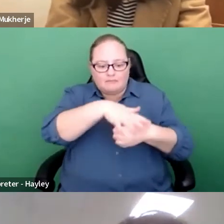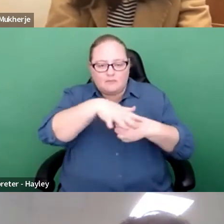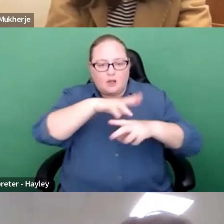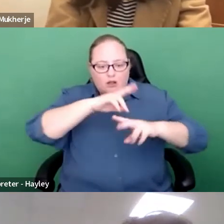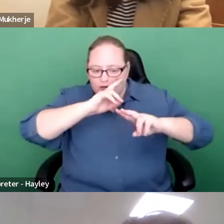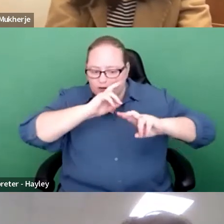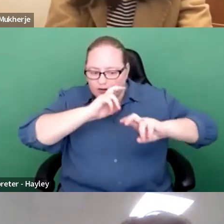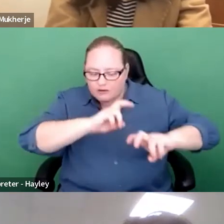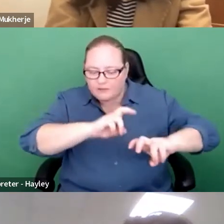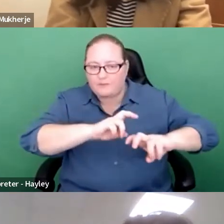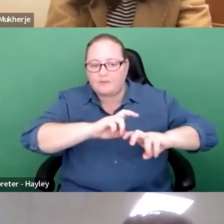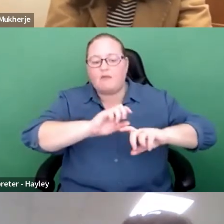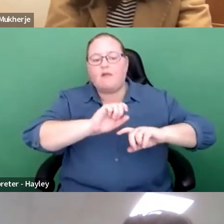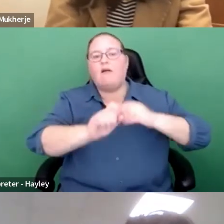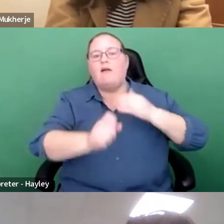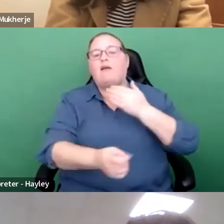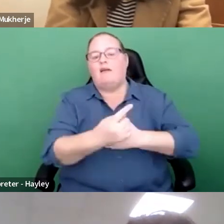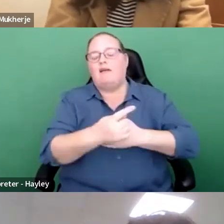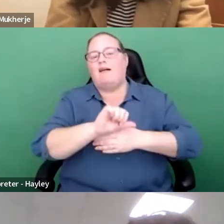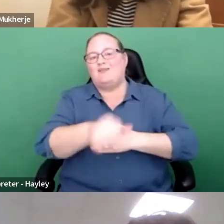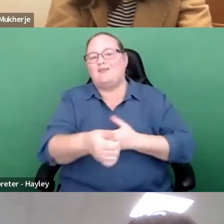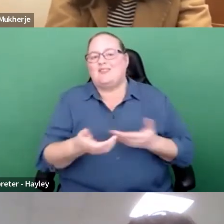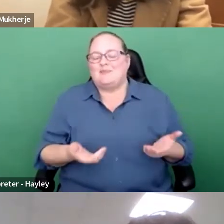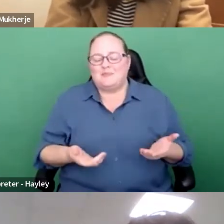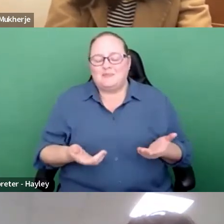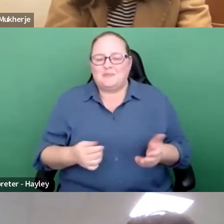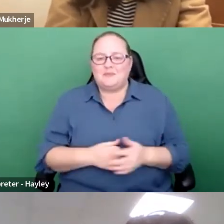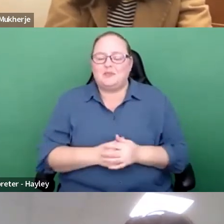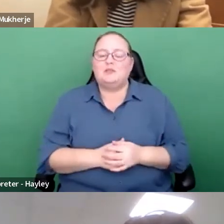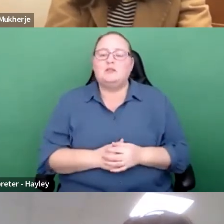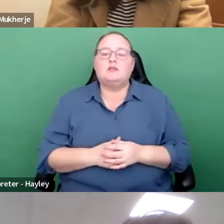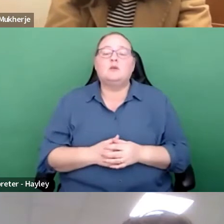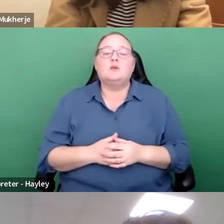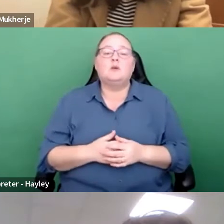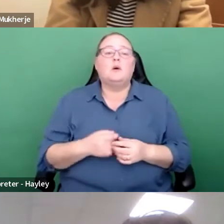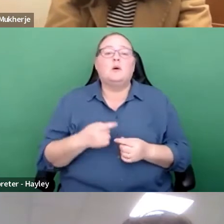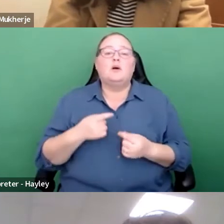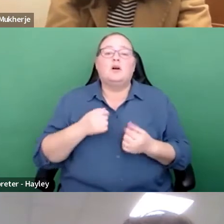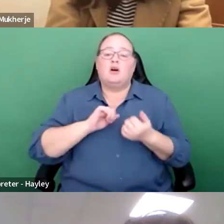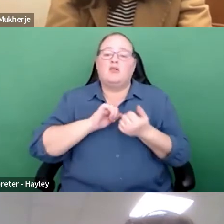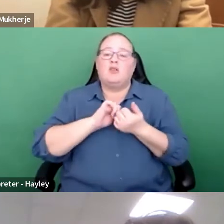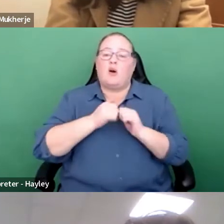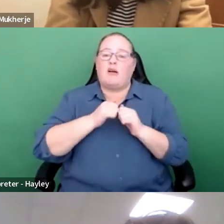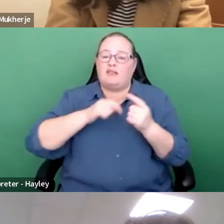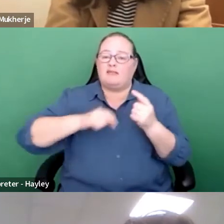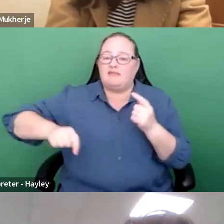after my fieldwork, but which a lot of my friends in the fields